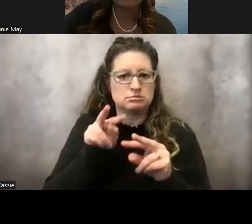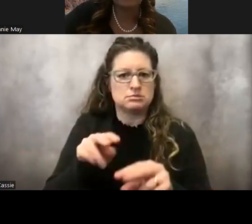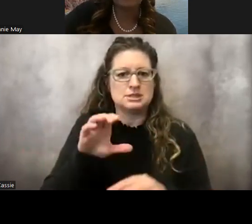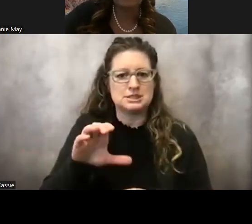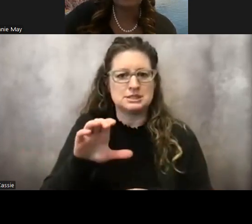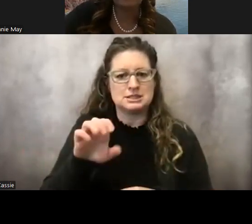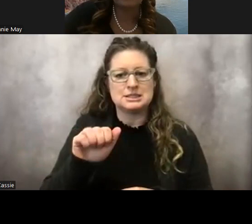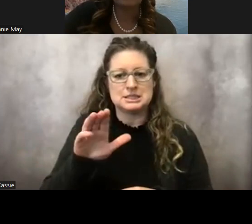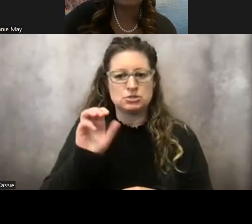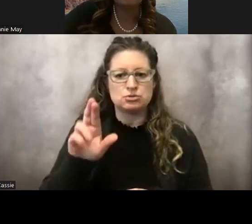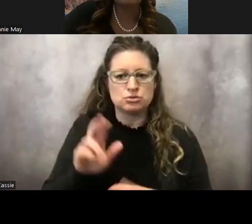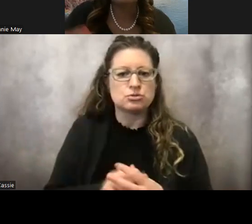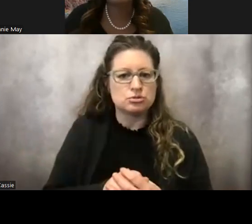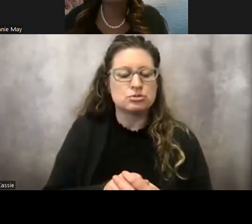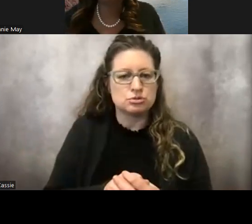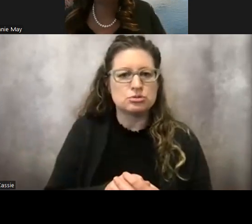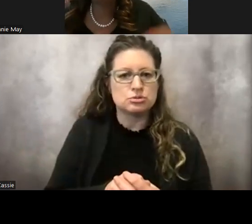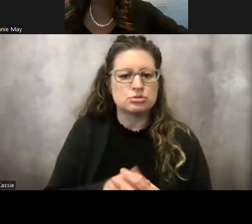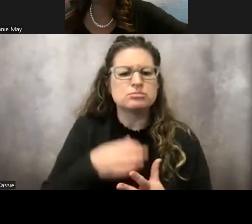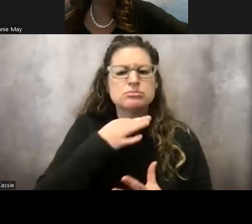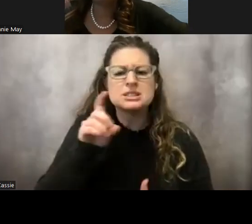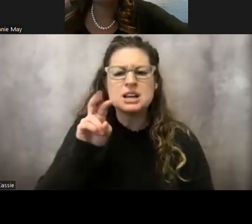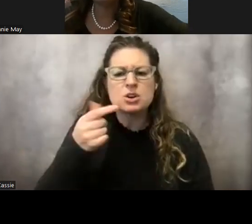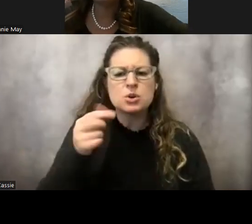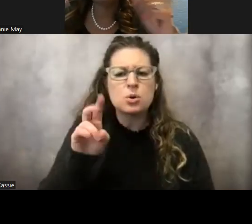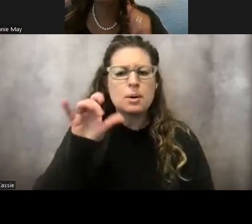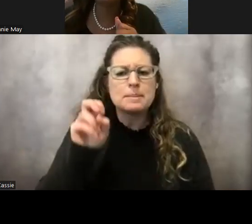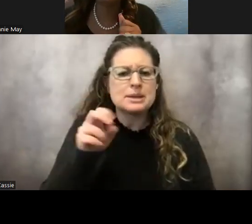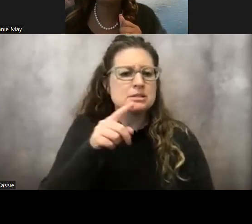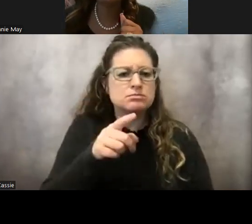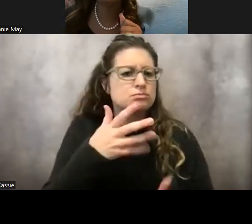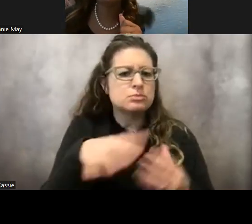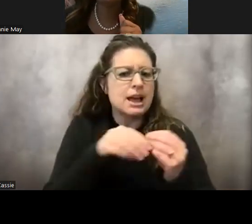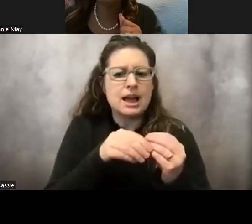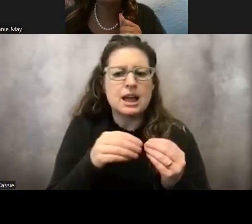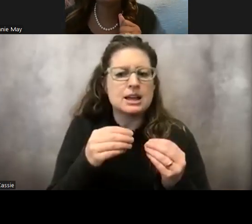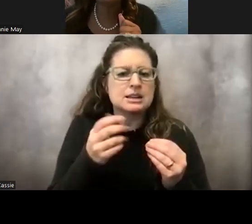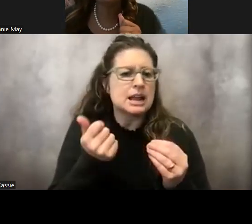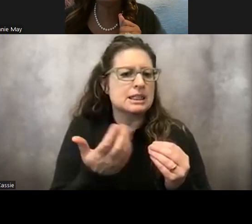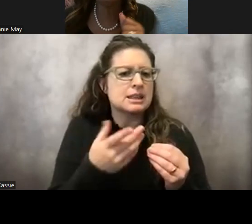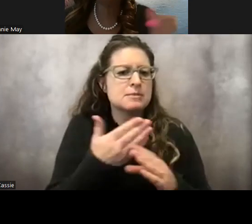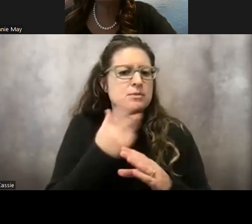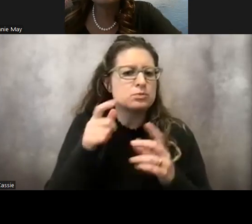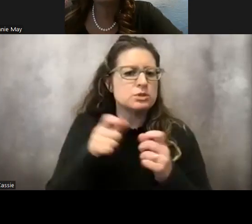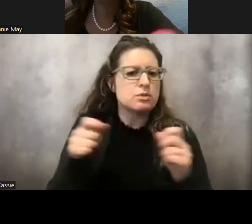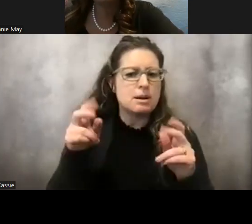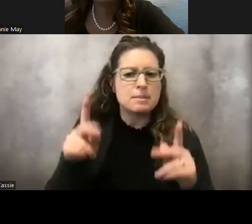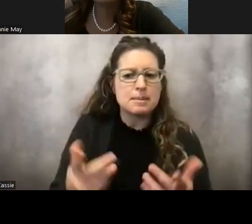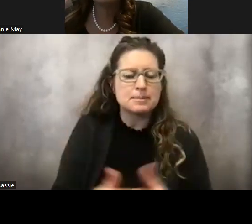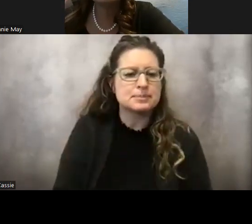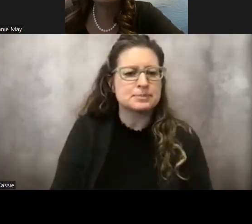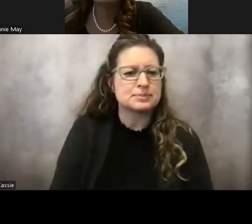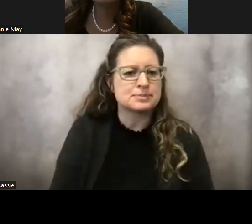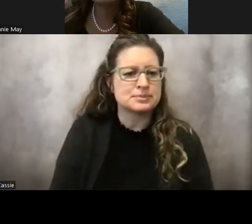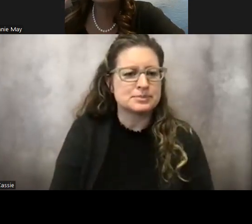And Dr. Gorman, did you want to add anything to the conversation before we wrap up? I have just